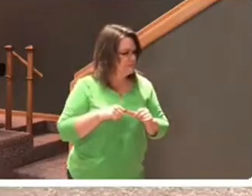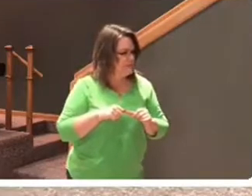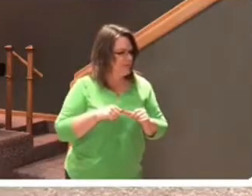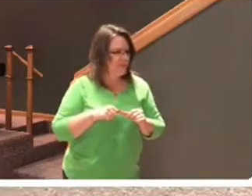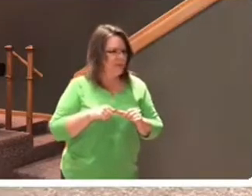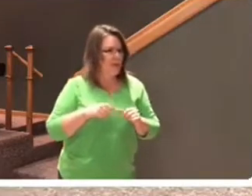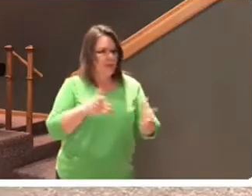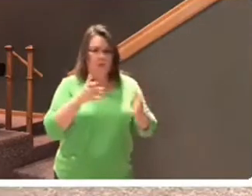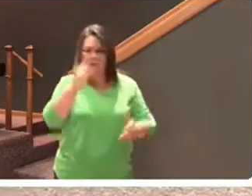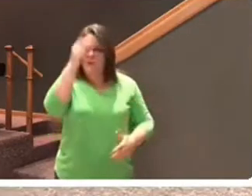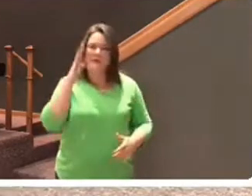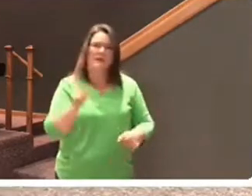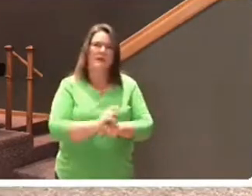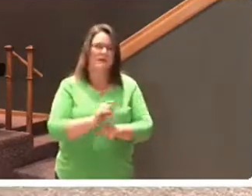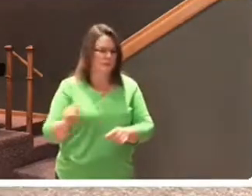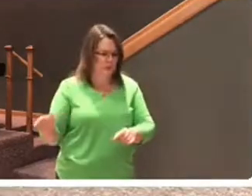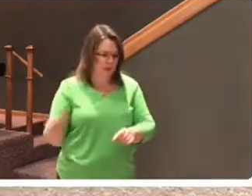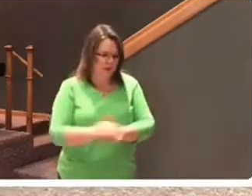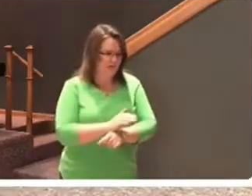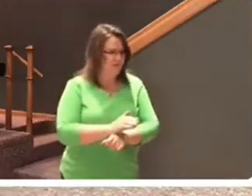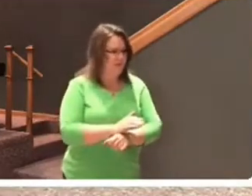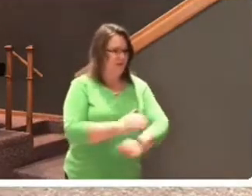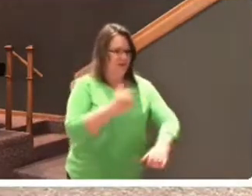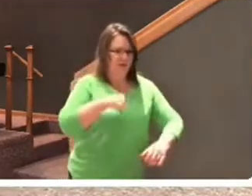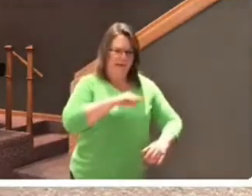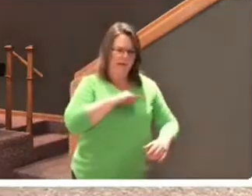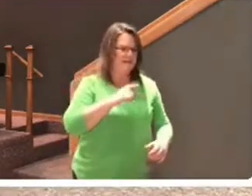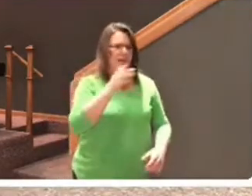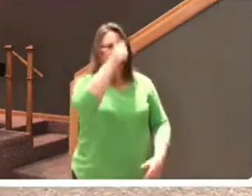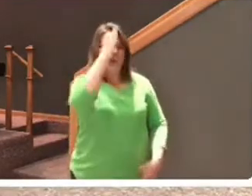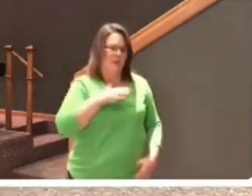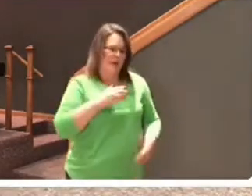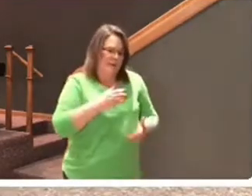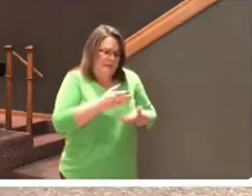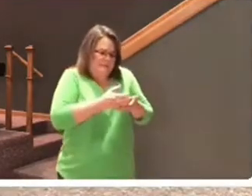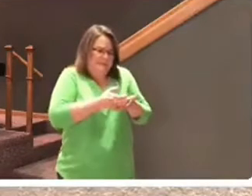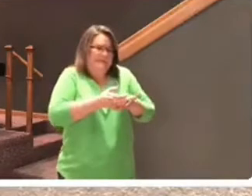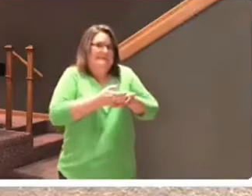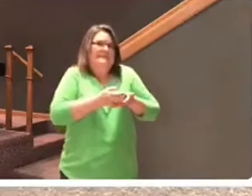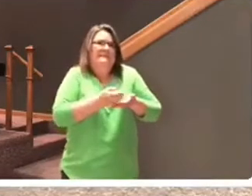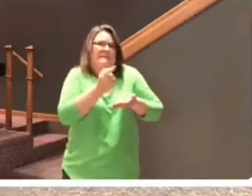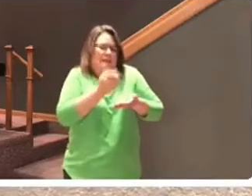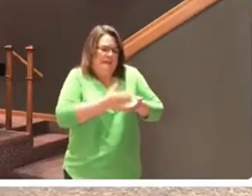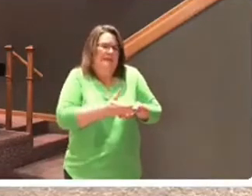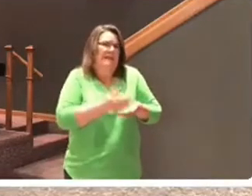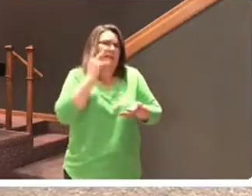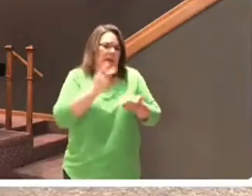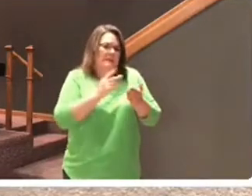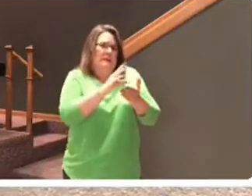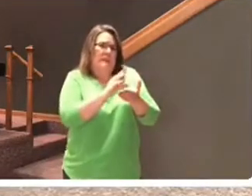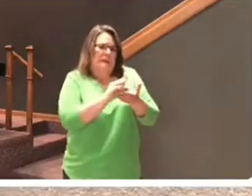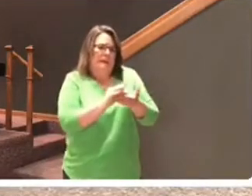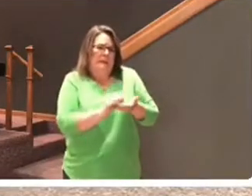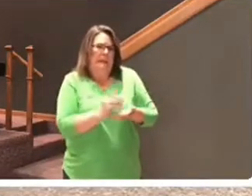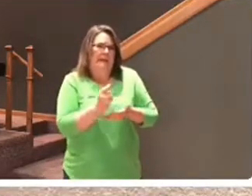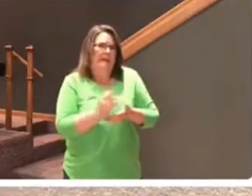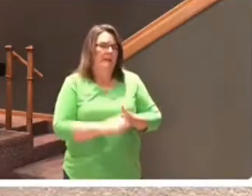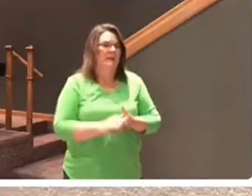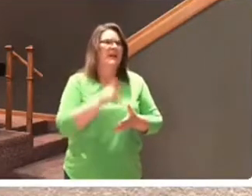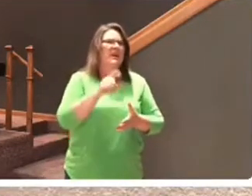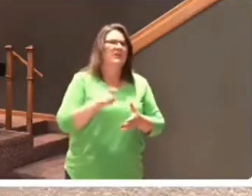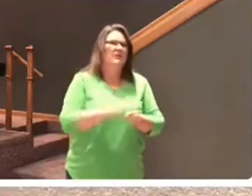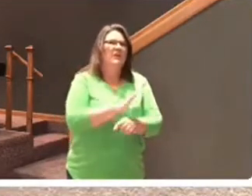You know, we want God to just fill up our current container. Oh God, my little container here I see it shrinking a little bit.